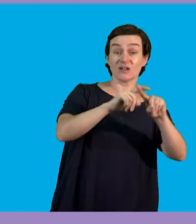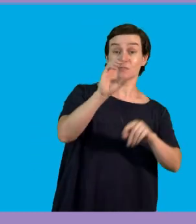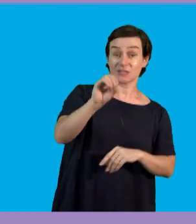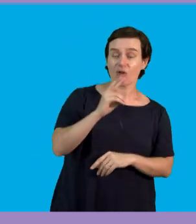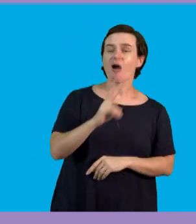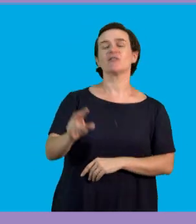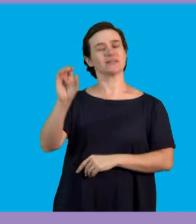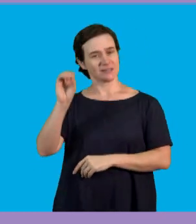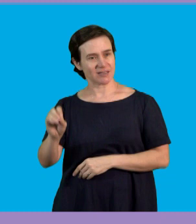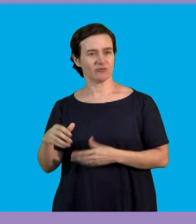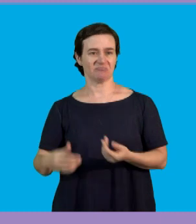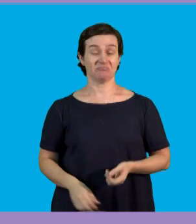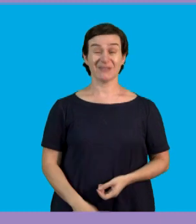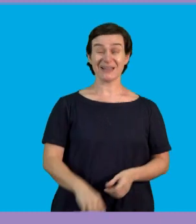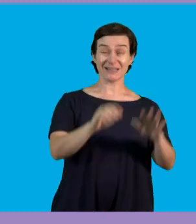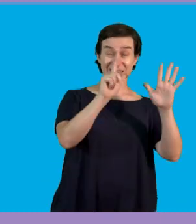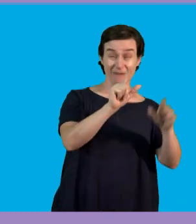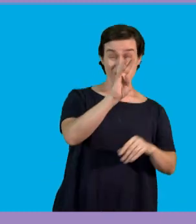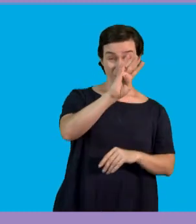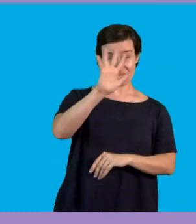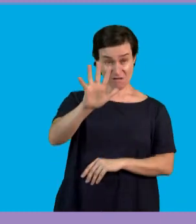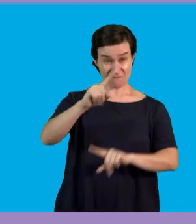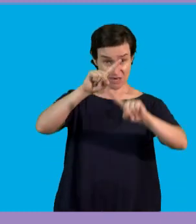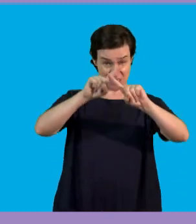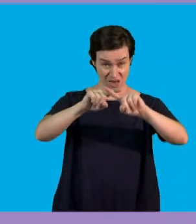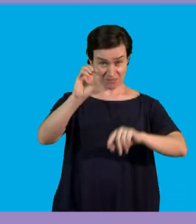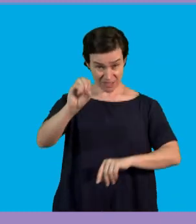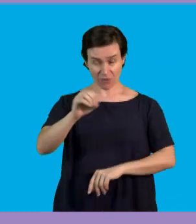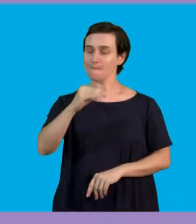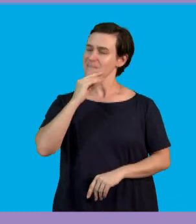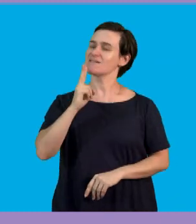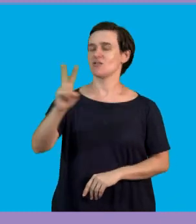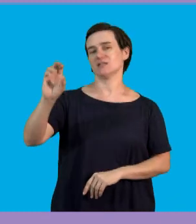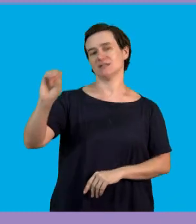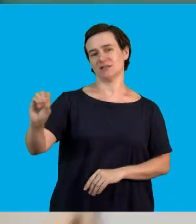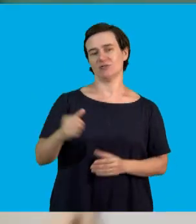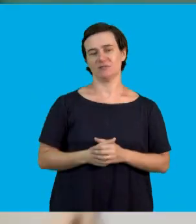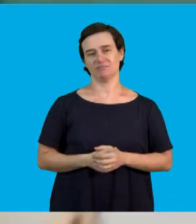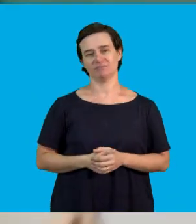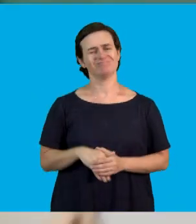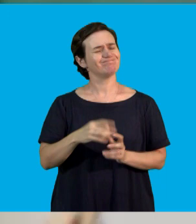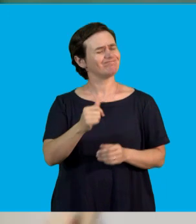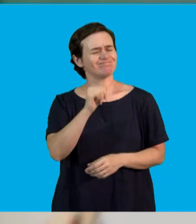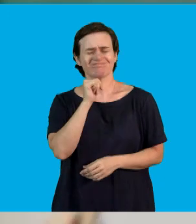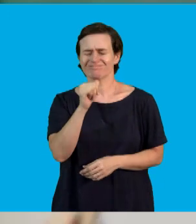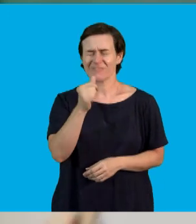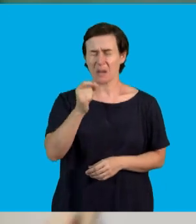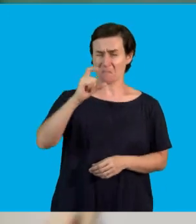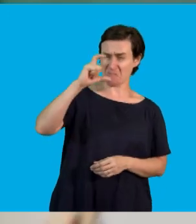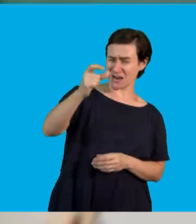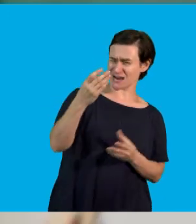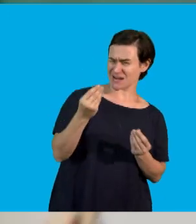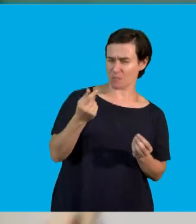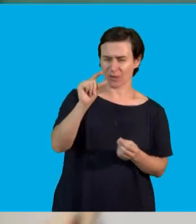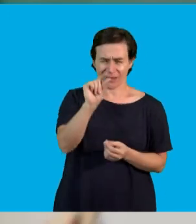0. We have 745 multiplied by 0, that is 0. So it doesn't matter how big or how small the number is,